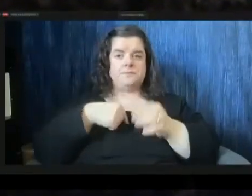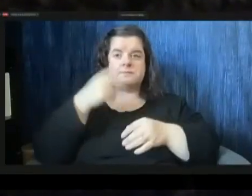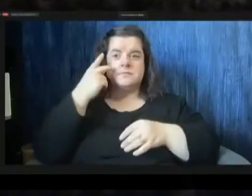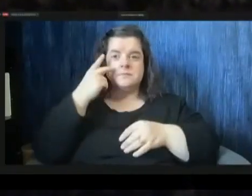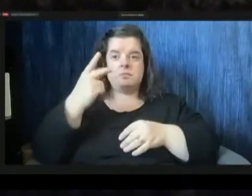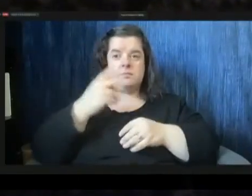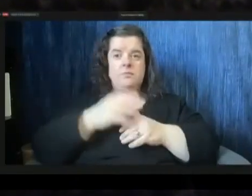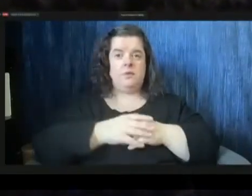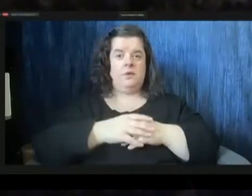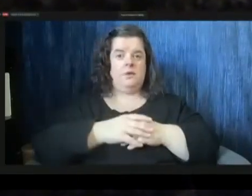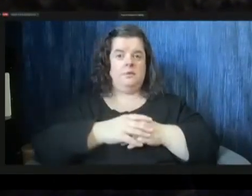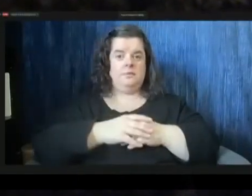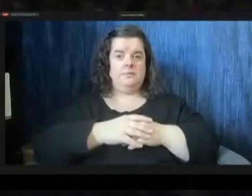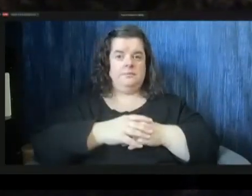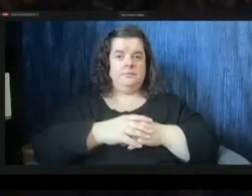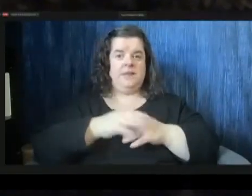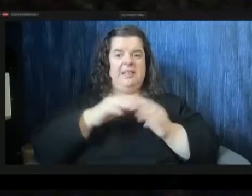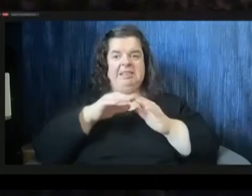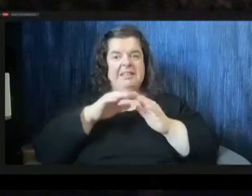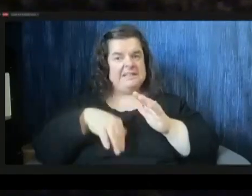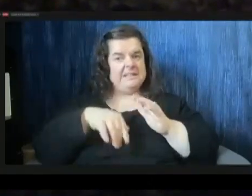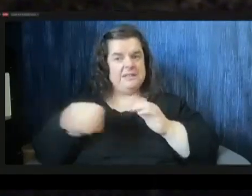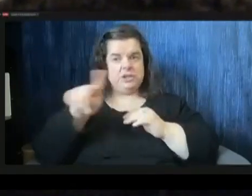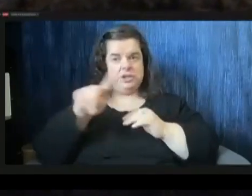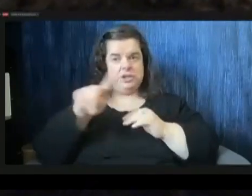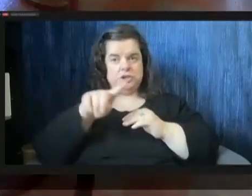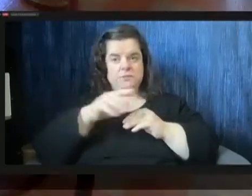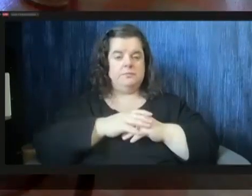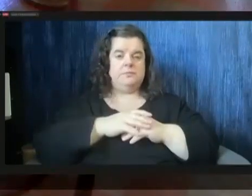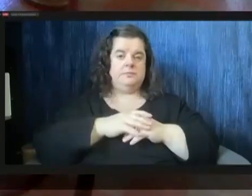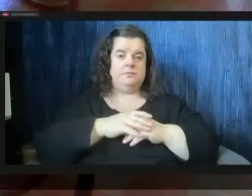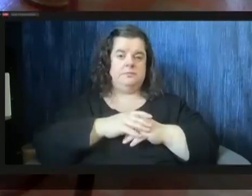much less than you all do. So,